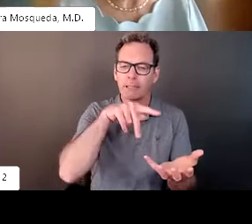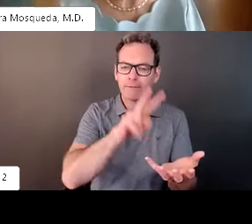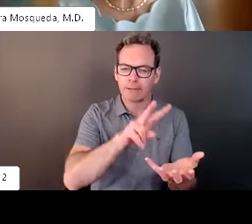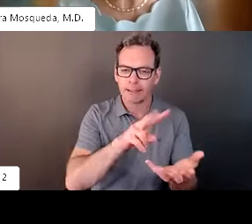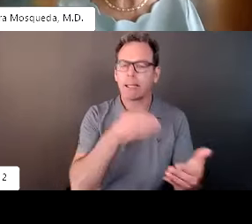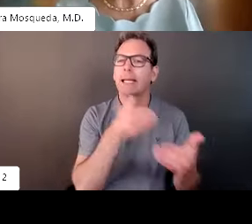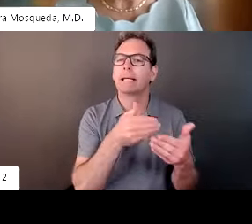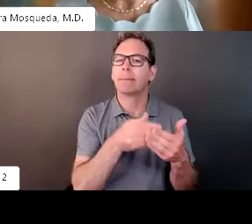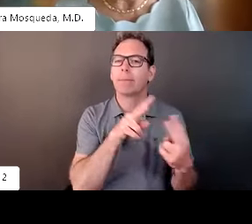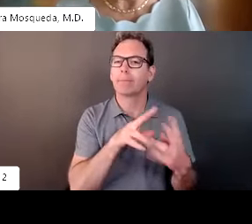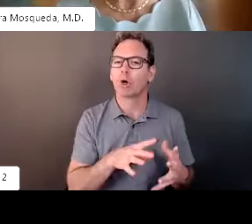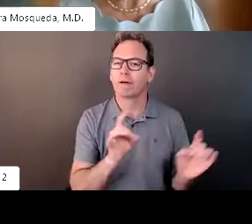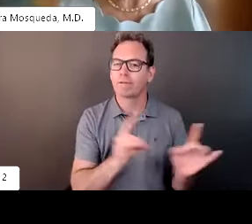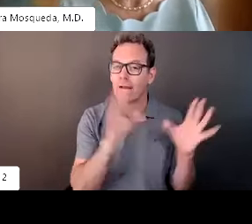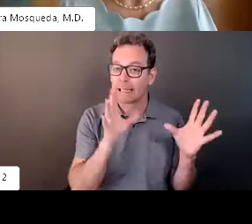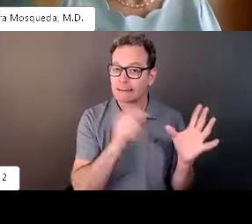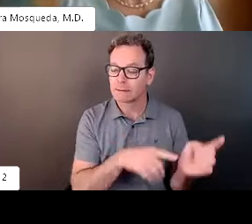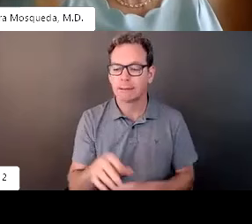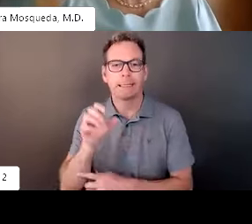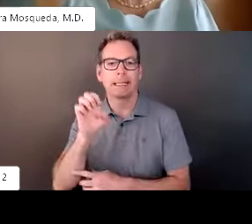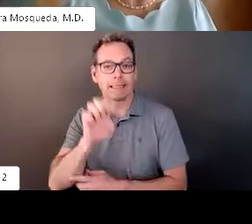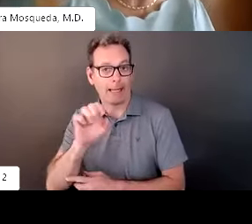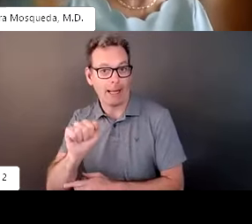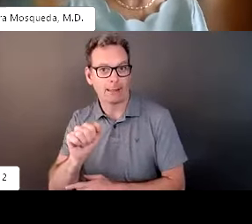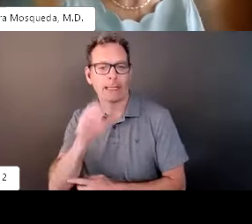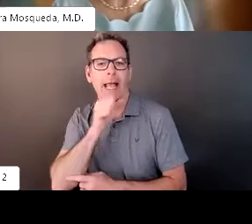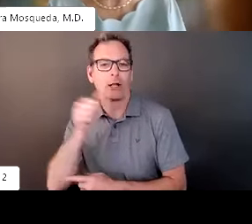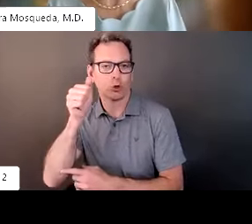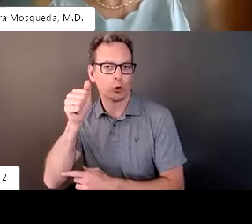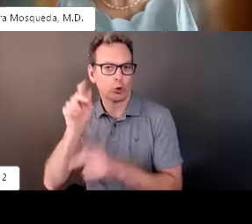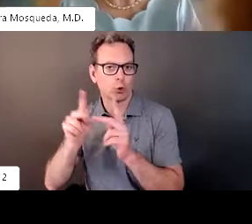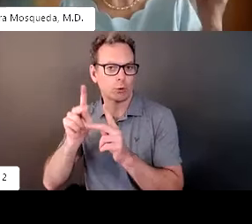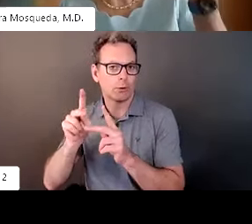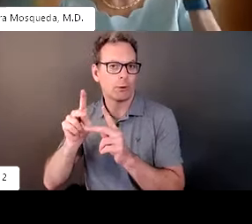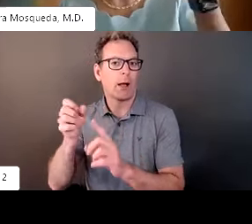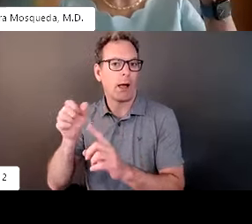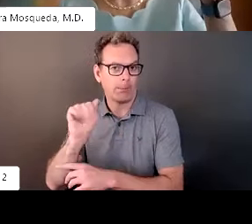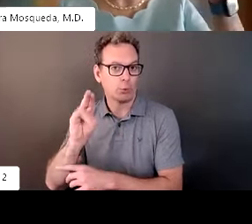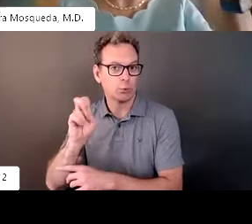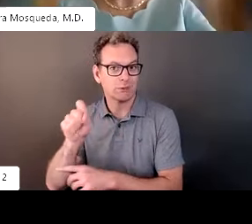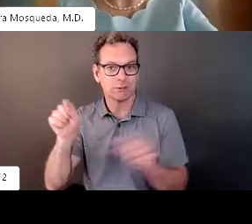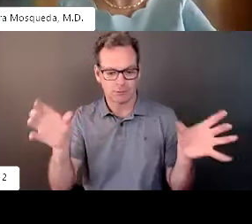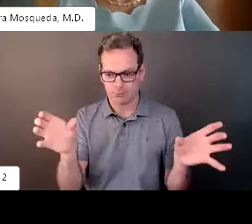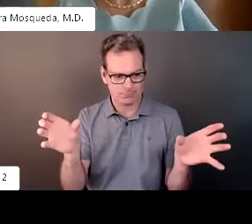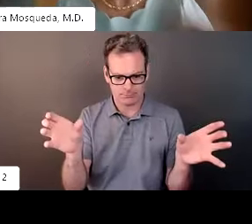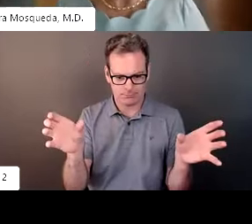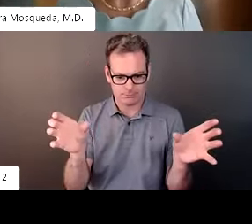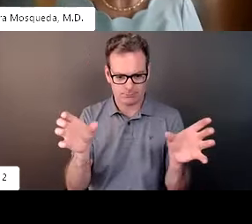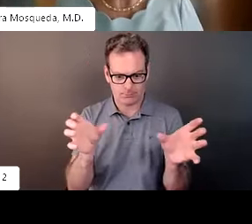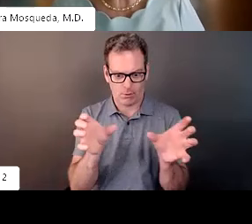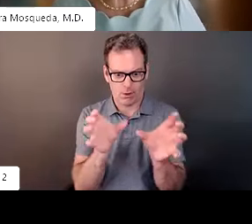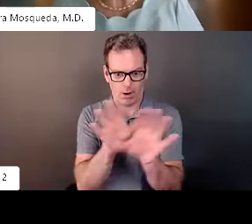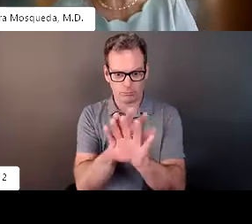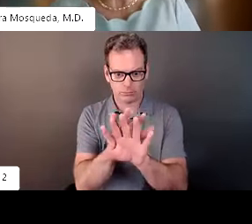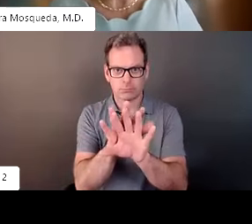abuse is really kind of tricky sometimes. And you end up with a double whammy. Like, not only have you suffered from intimate